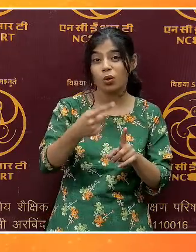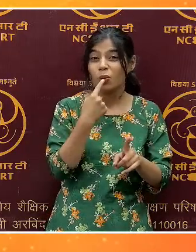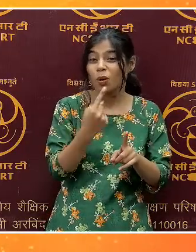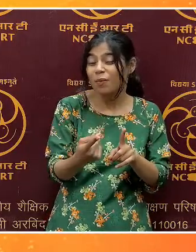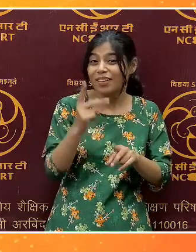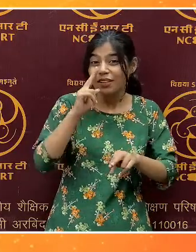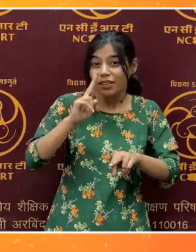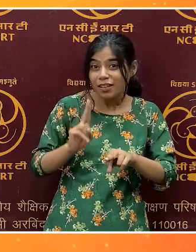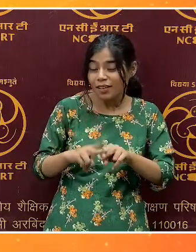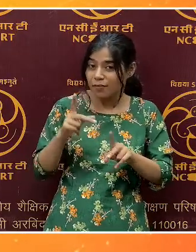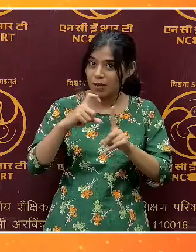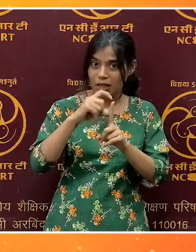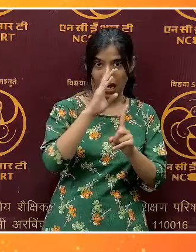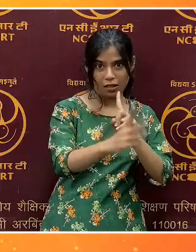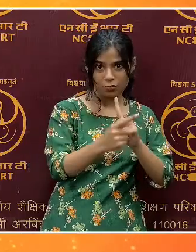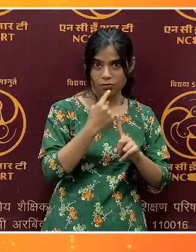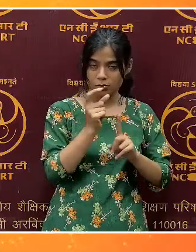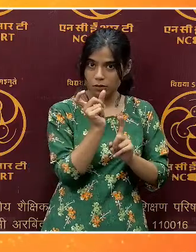location.